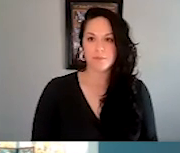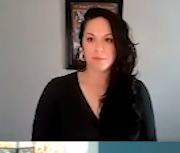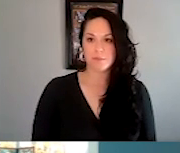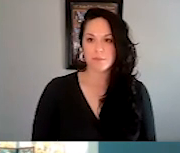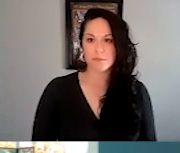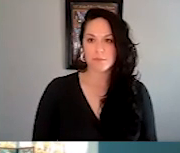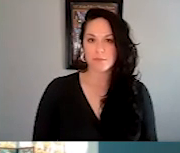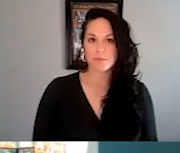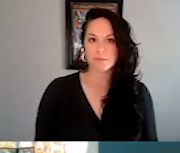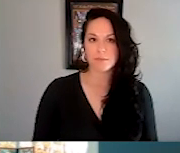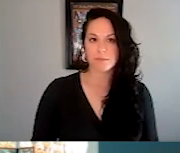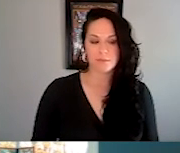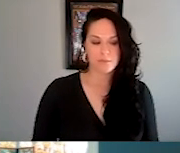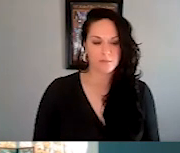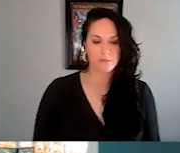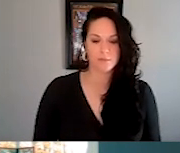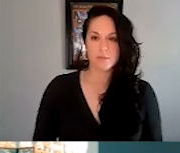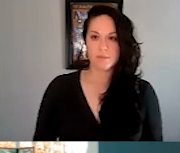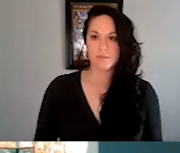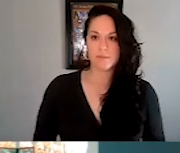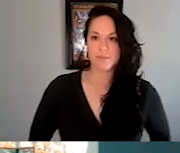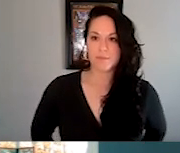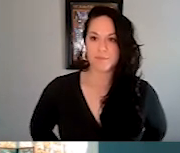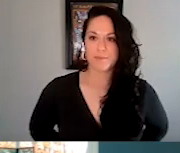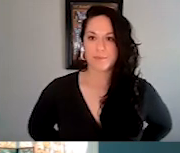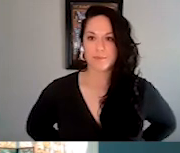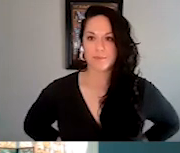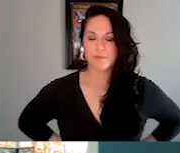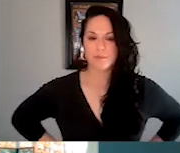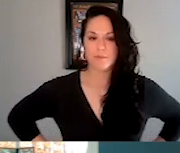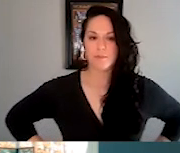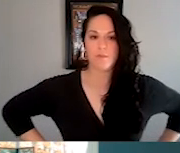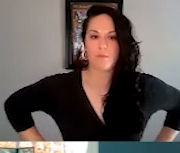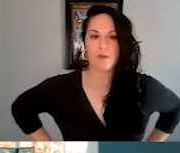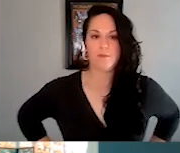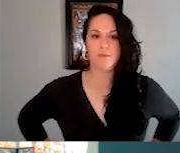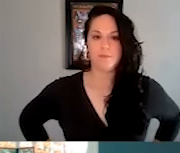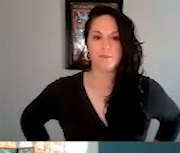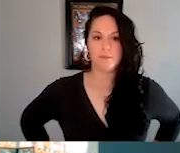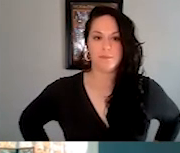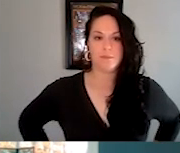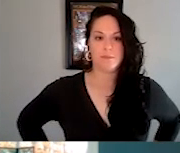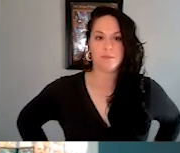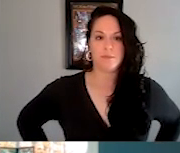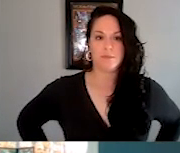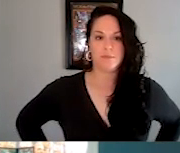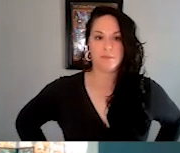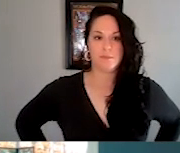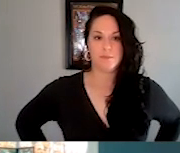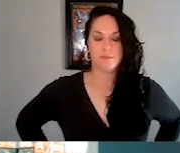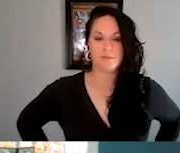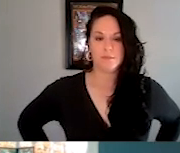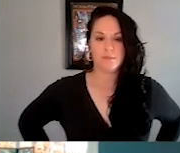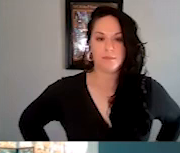interest in youth and how they're accessing and using these products. So they raised awareness with Scale and Scope